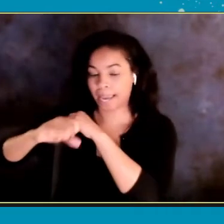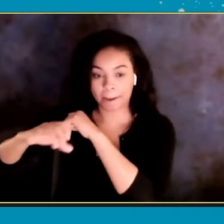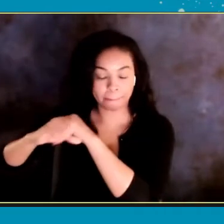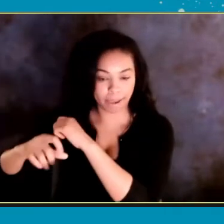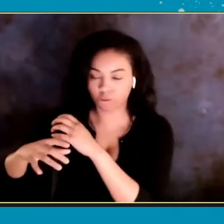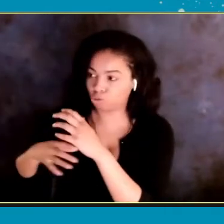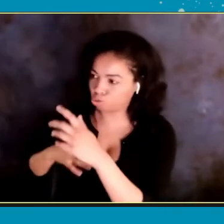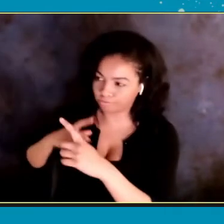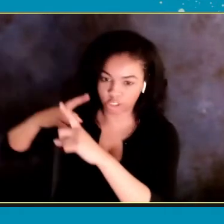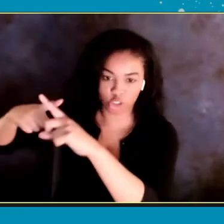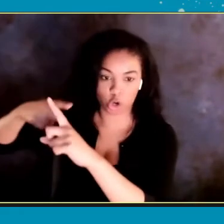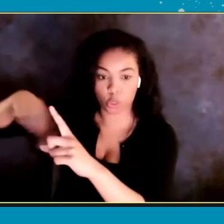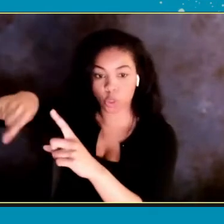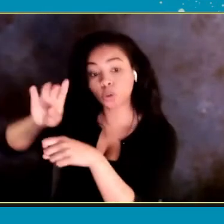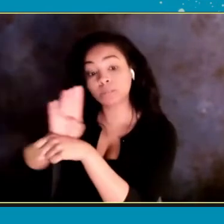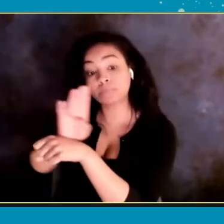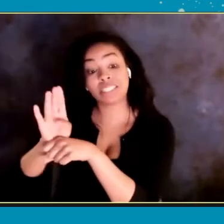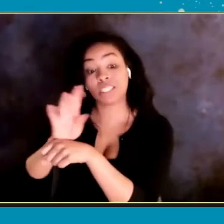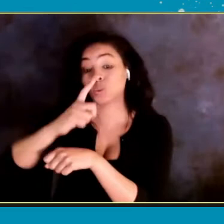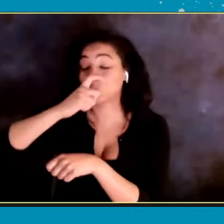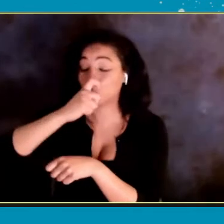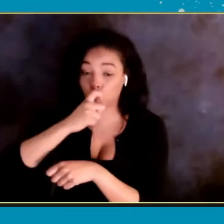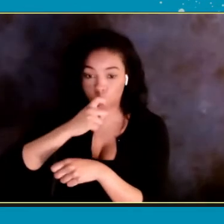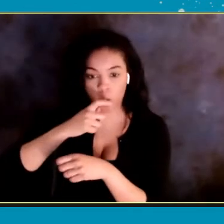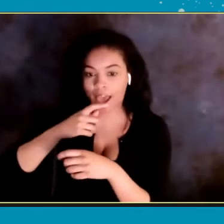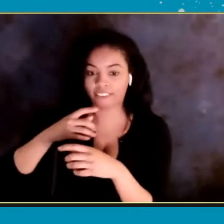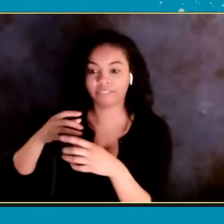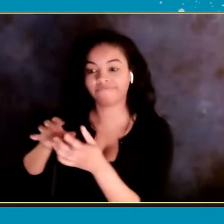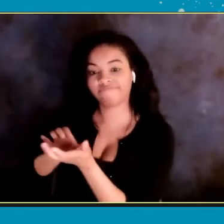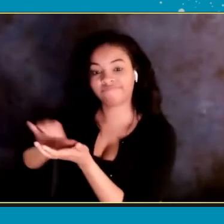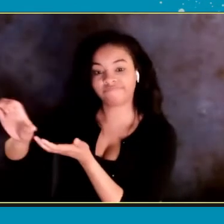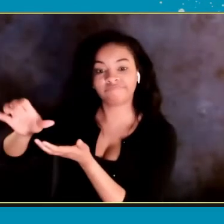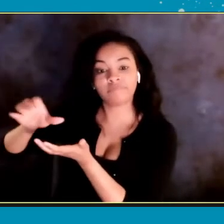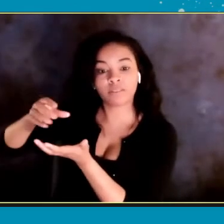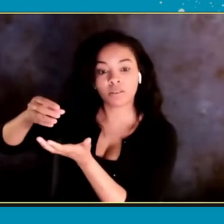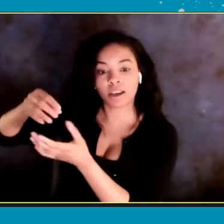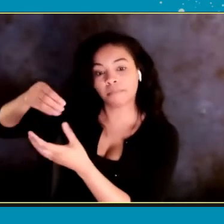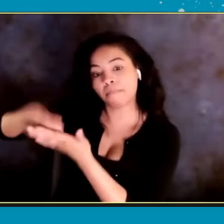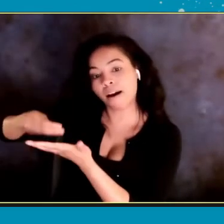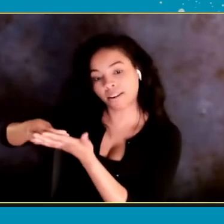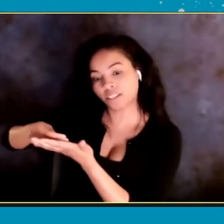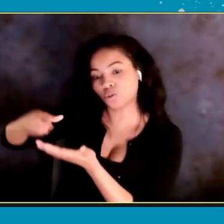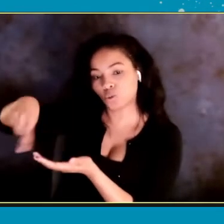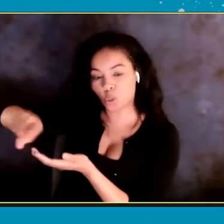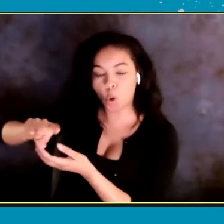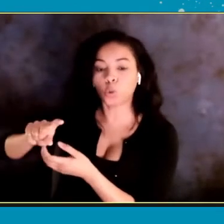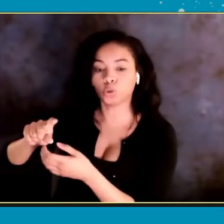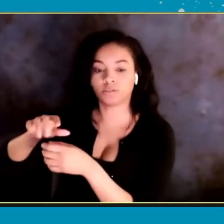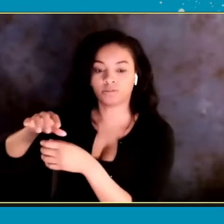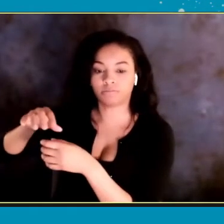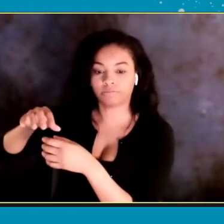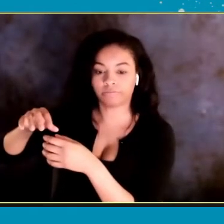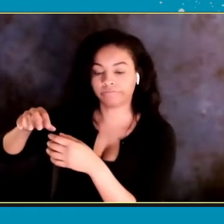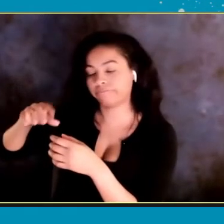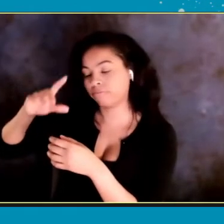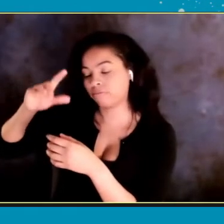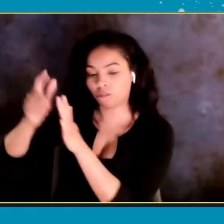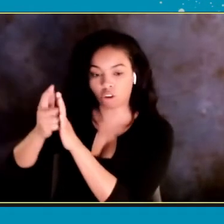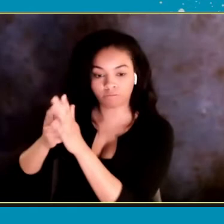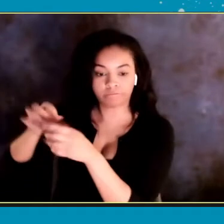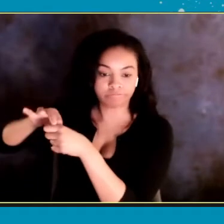given resources and funds to the supporters of voter suppression. So we have highlighted corporations like AT&T, which